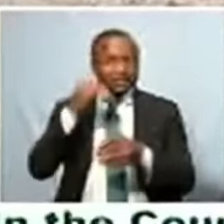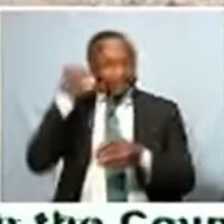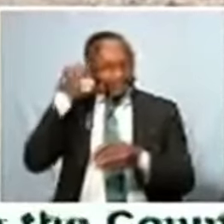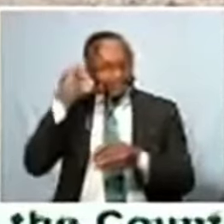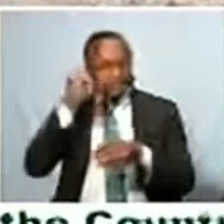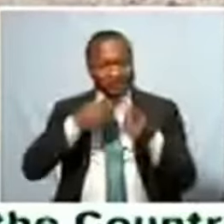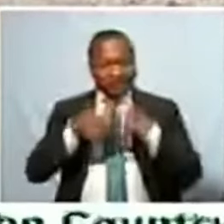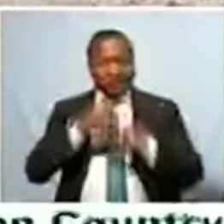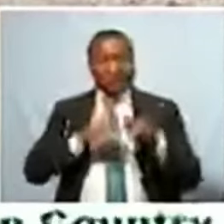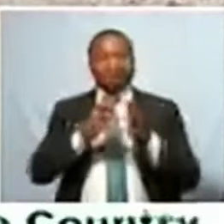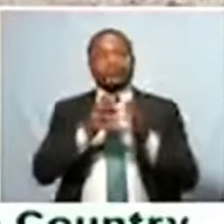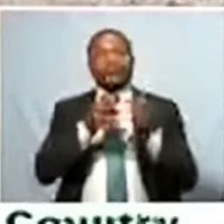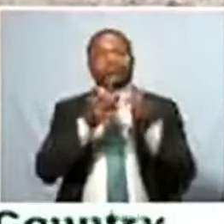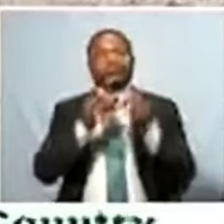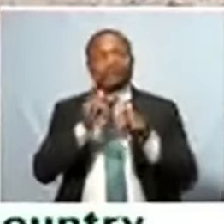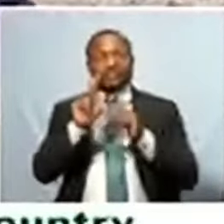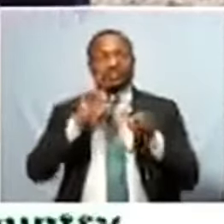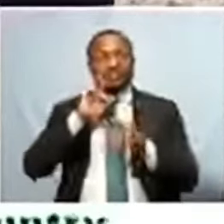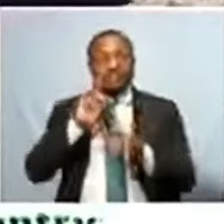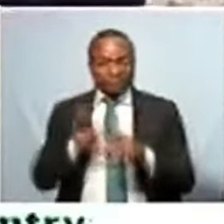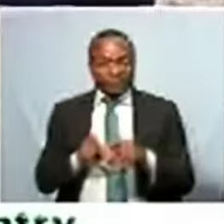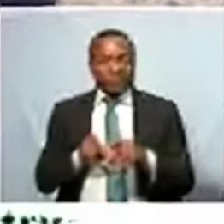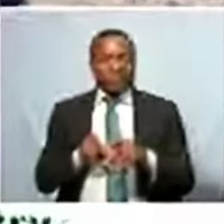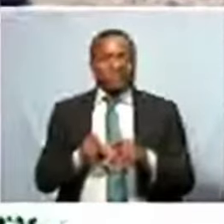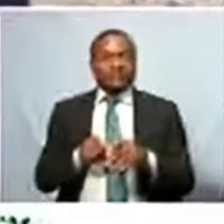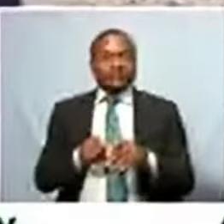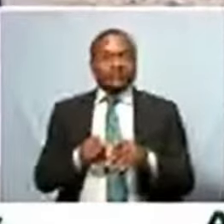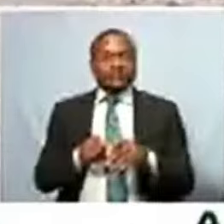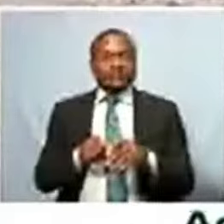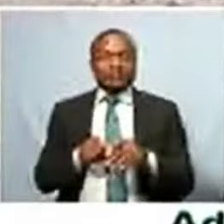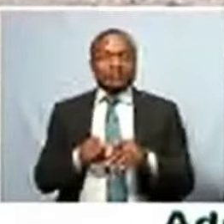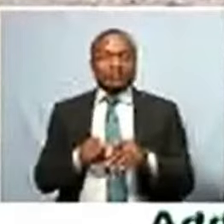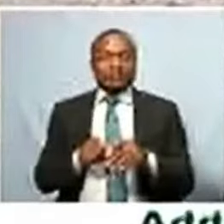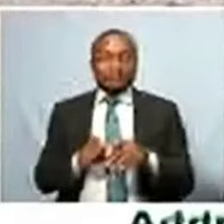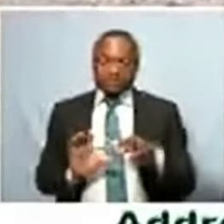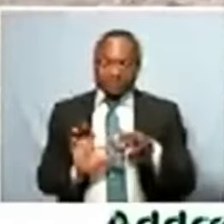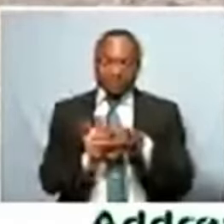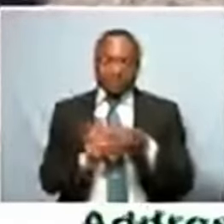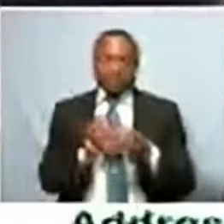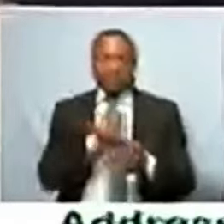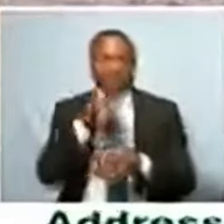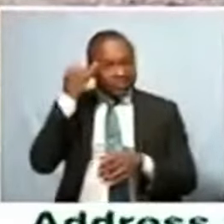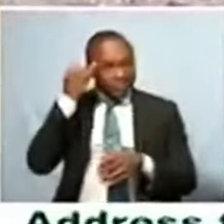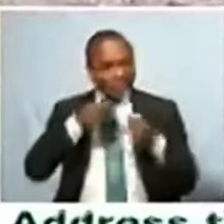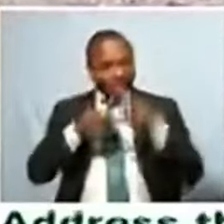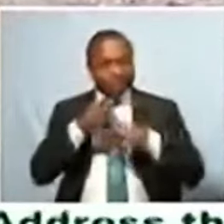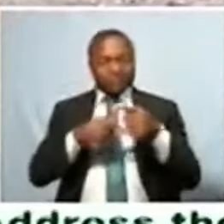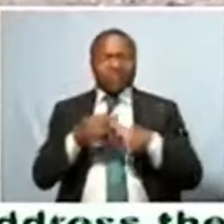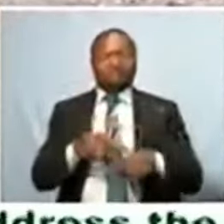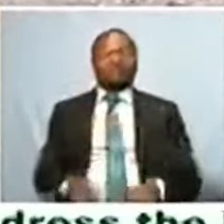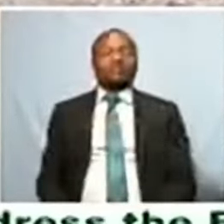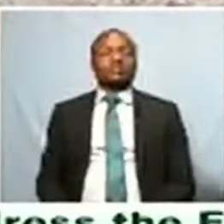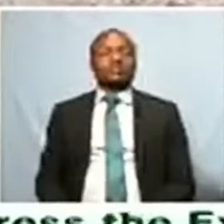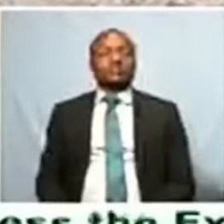come from the majority are supposed to cross-pollinate with those views that are coming from the,